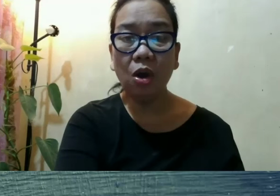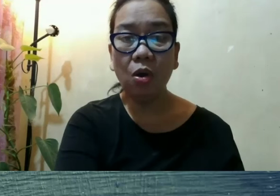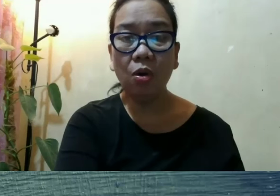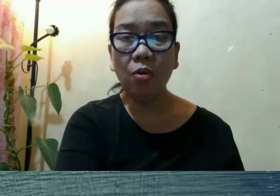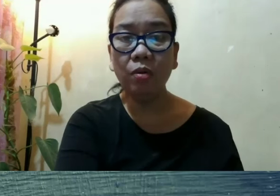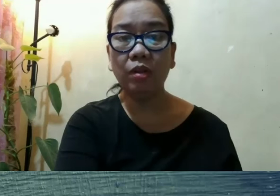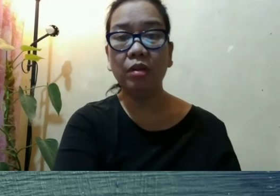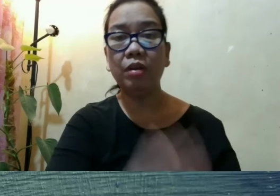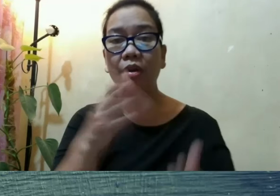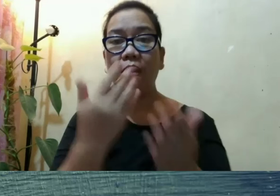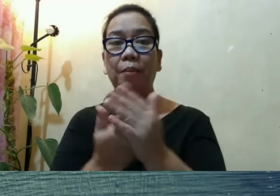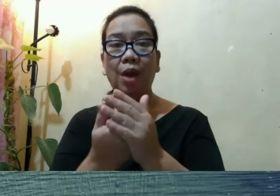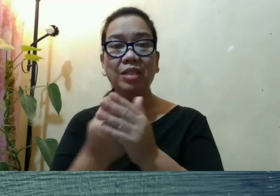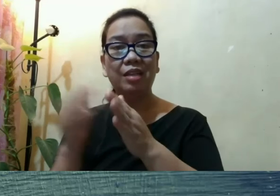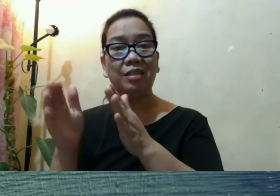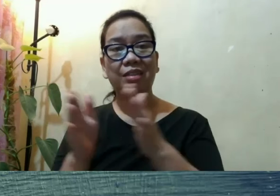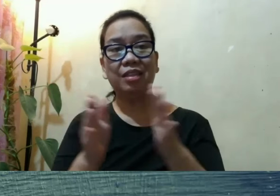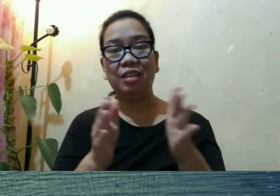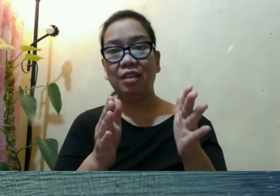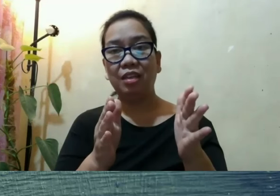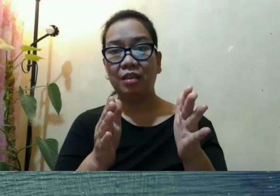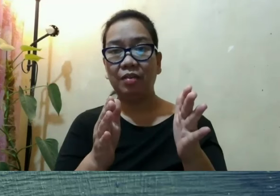this whole process